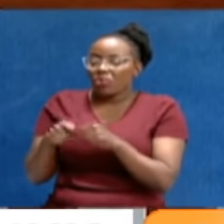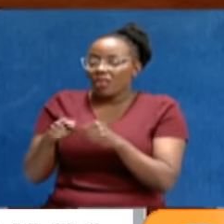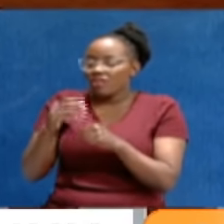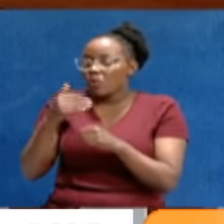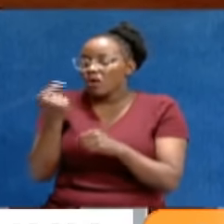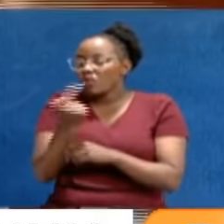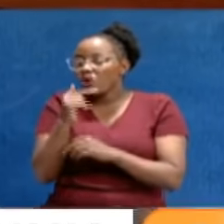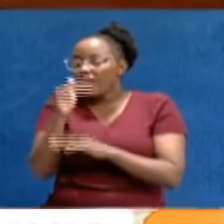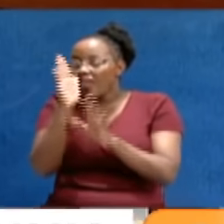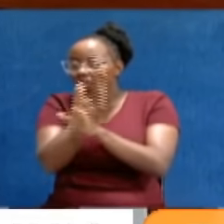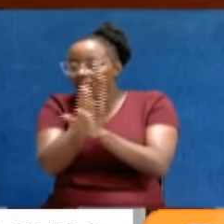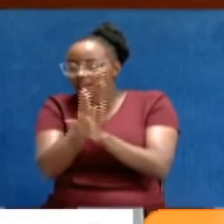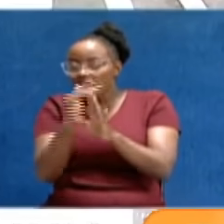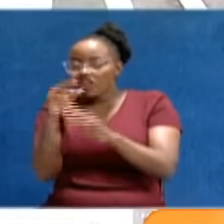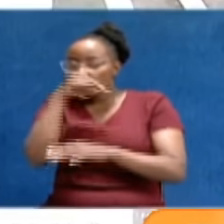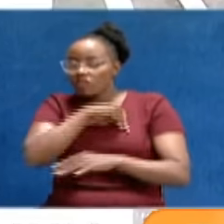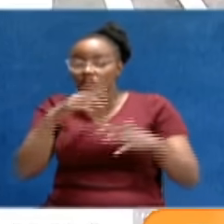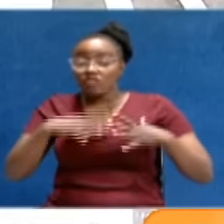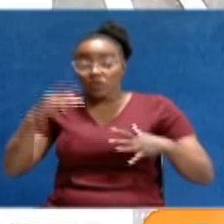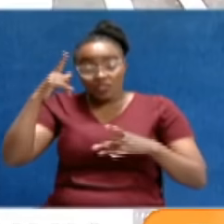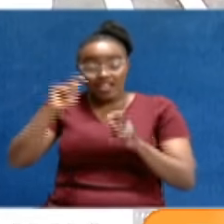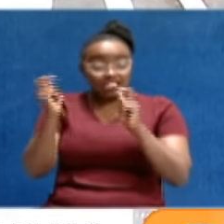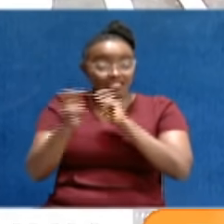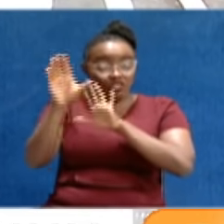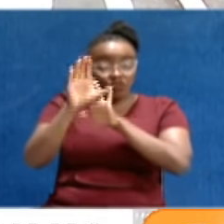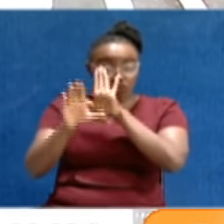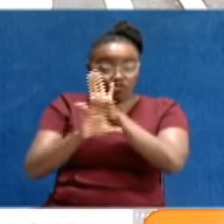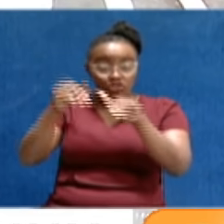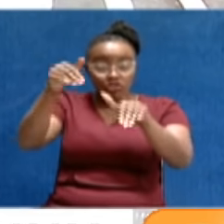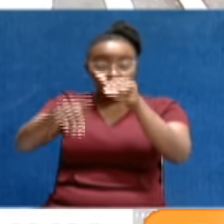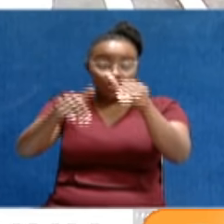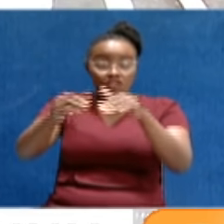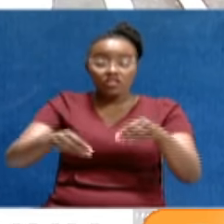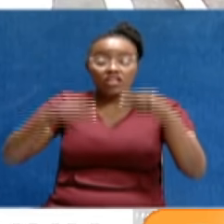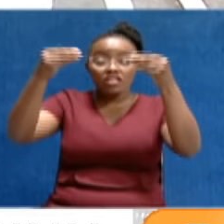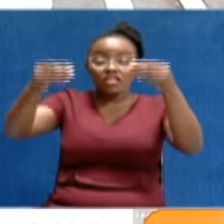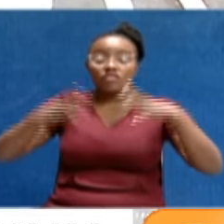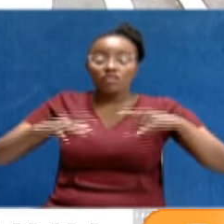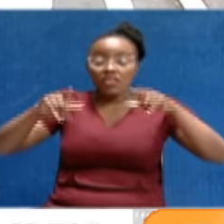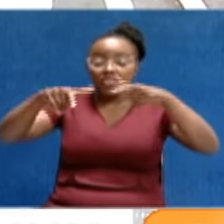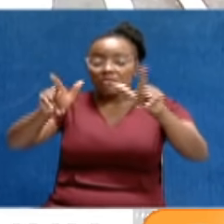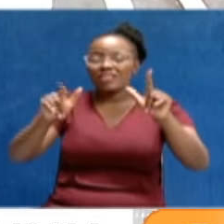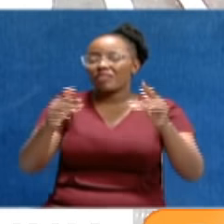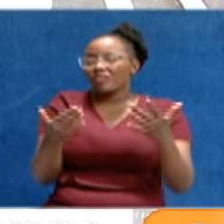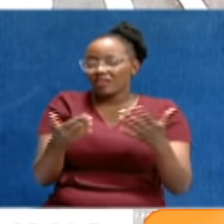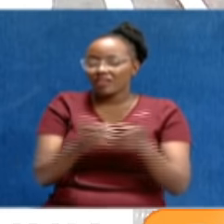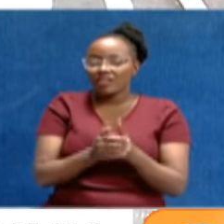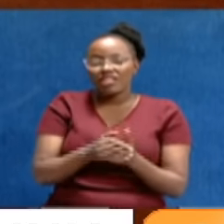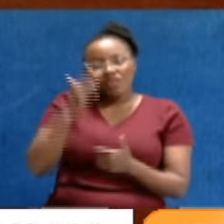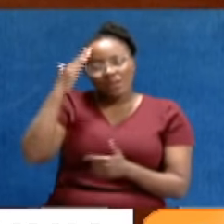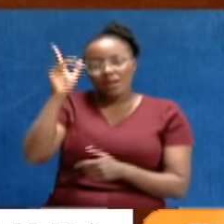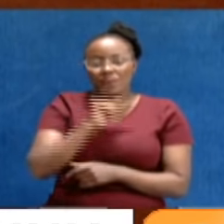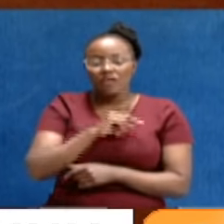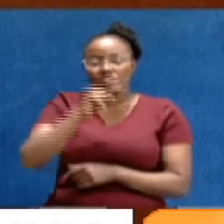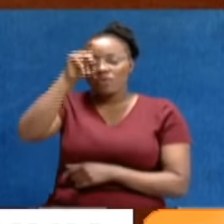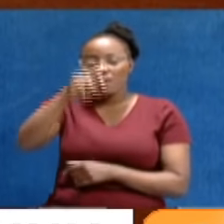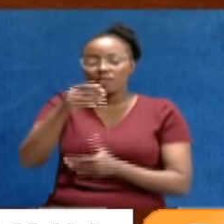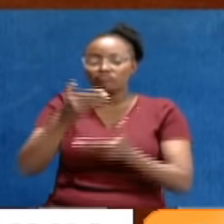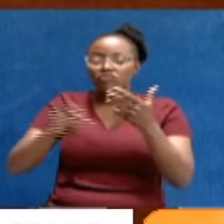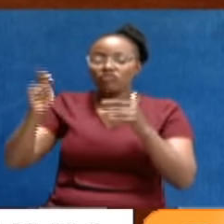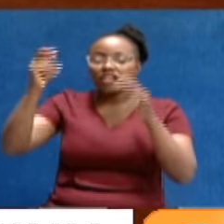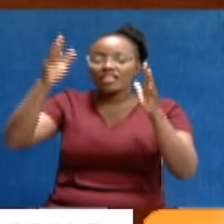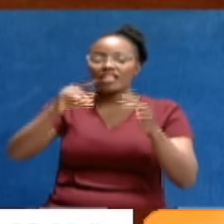it can benefit certain. And you don't think a referendum will help? You don't think a referendum, take it to the people, let them decide? Yes, so let them decide. I think, you know, you have to